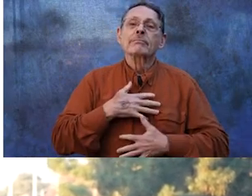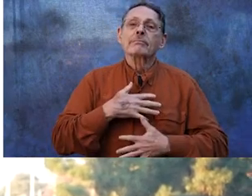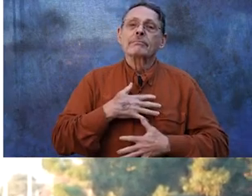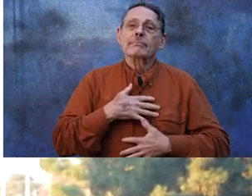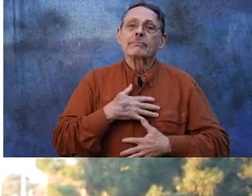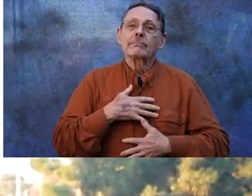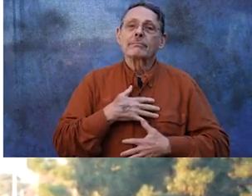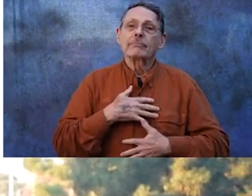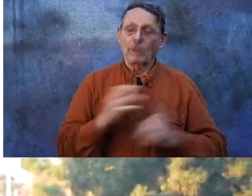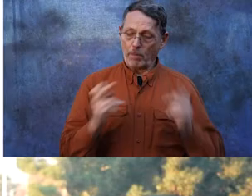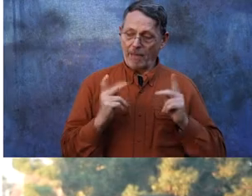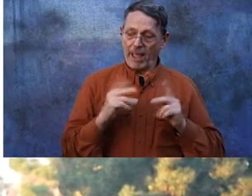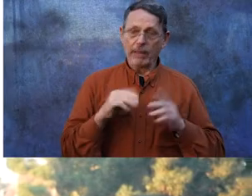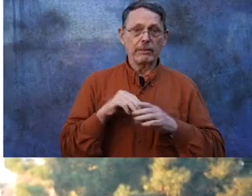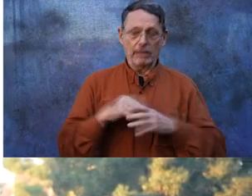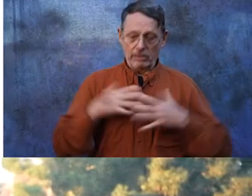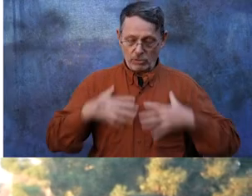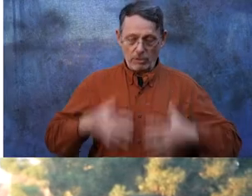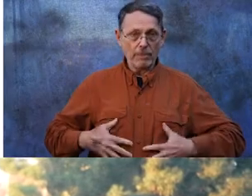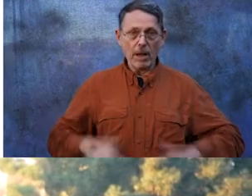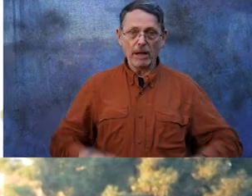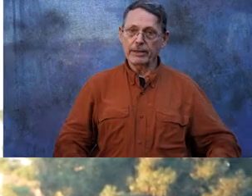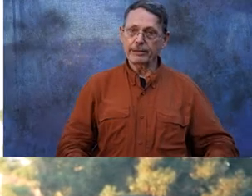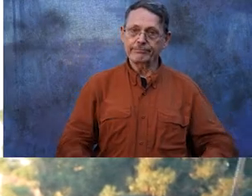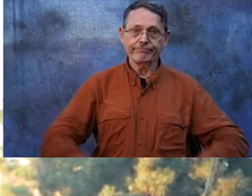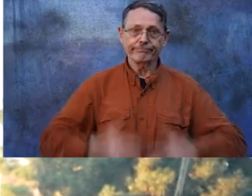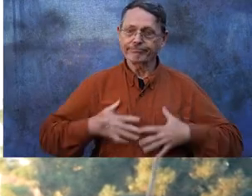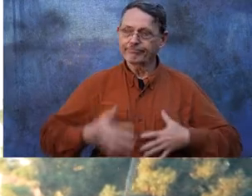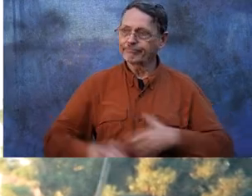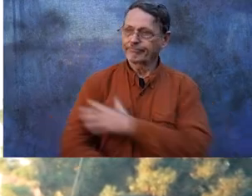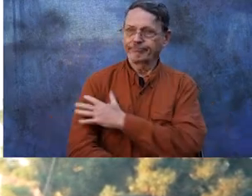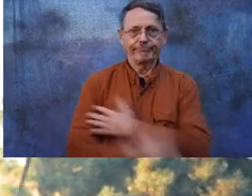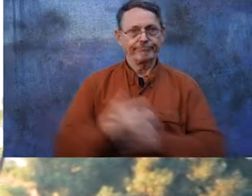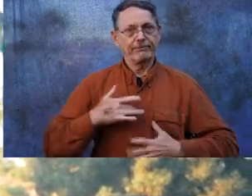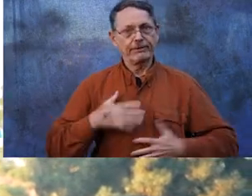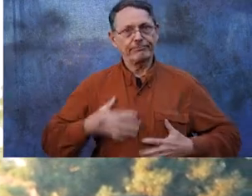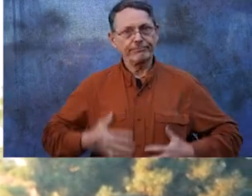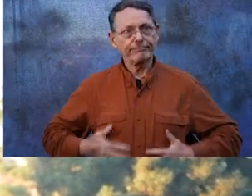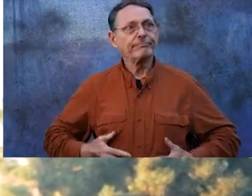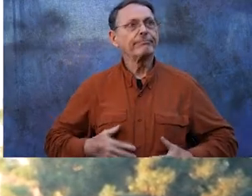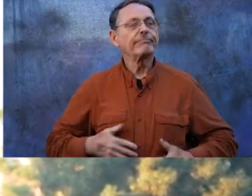Take a breath. Make sure you're fully back in your body, at the edges of your physical body.